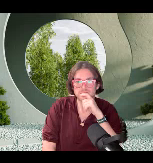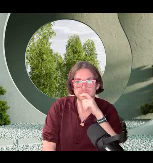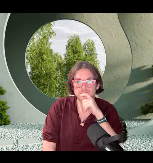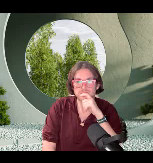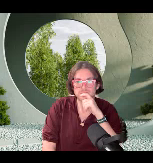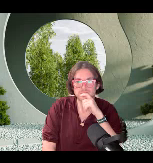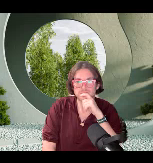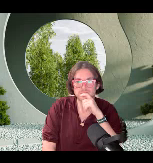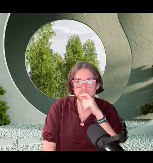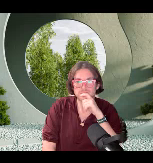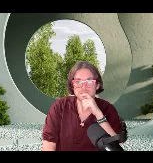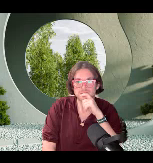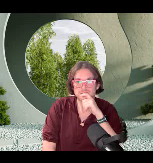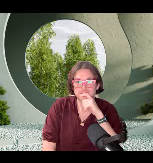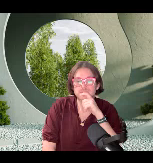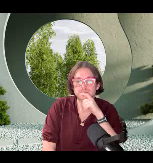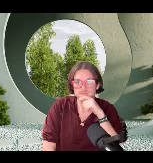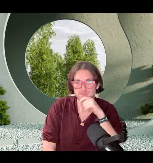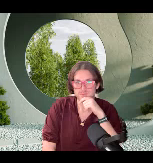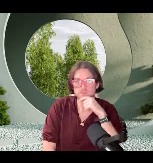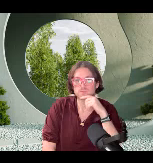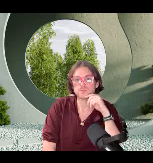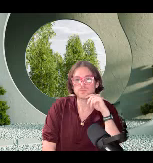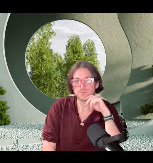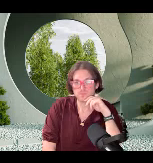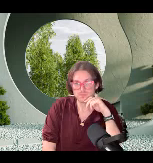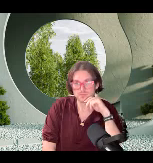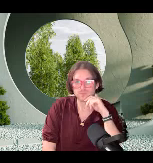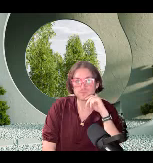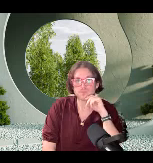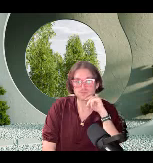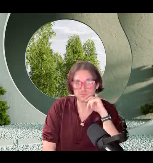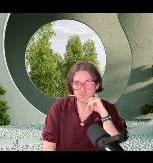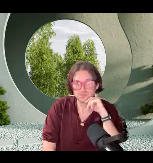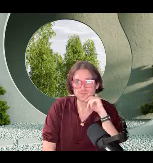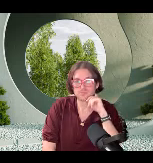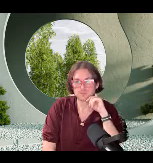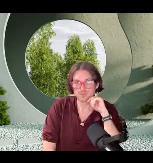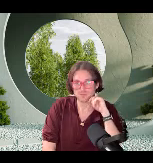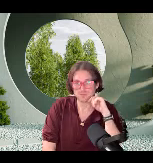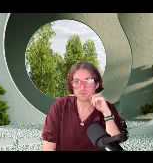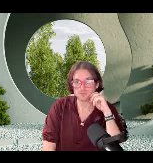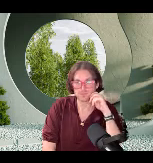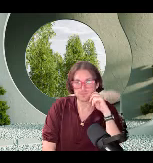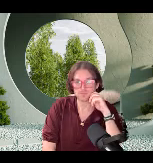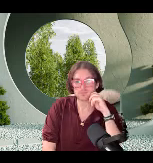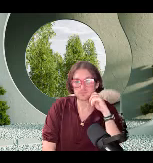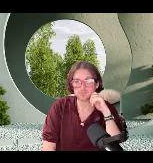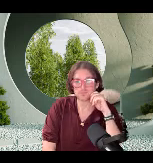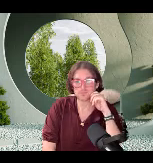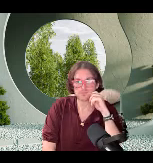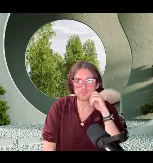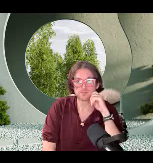1.4.5, which talks about images of text and how we should use real text instead of images. And we'll talk a little bit more about